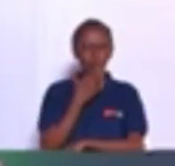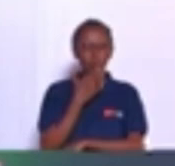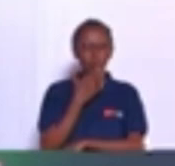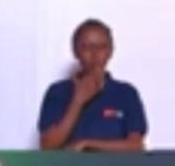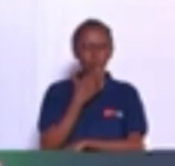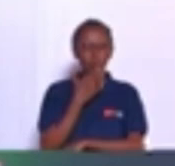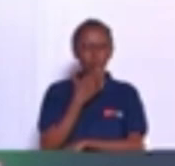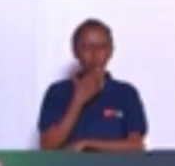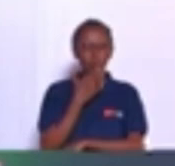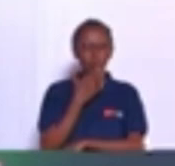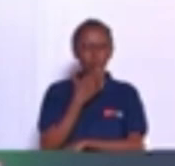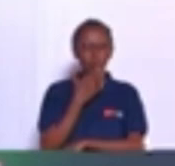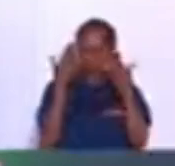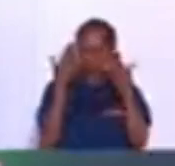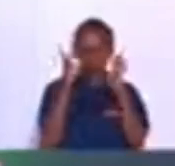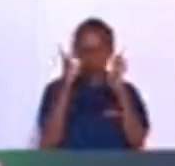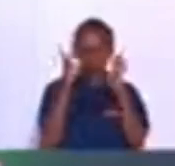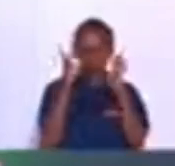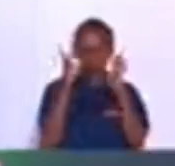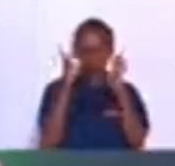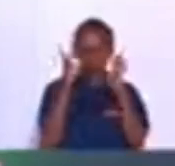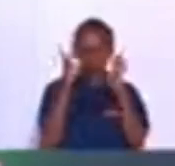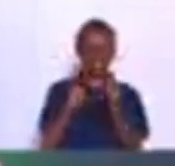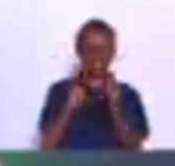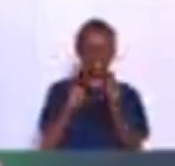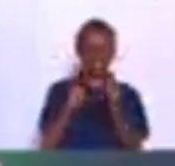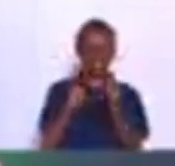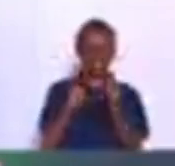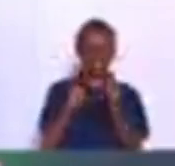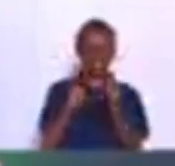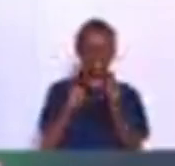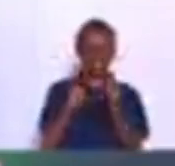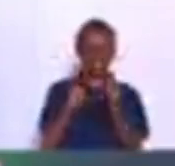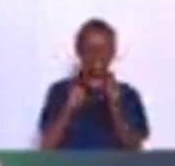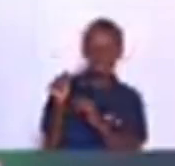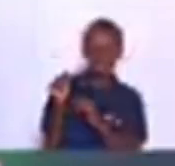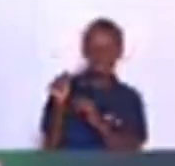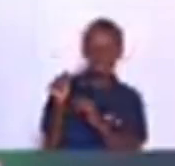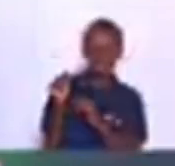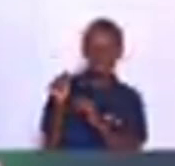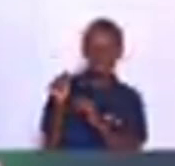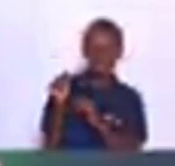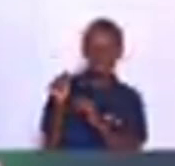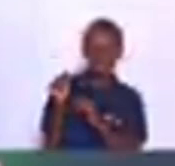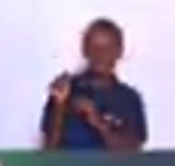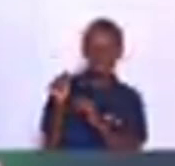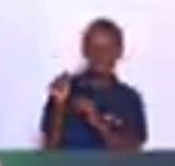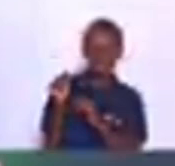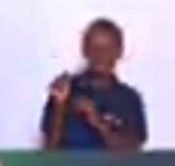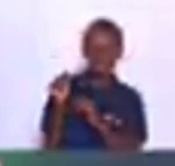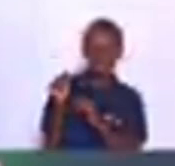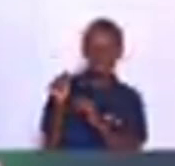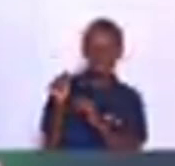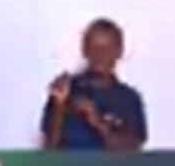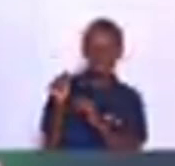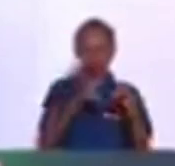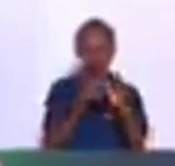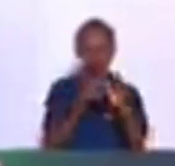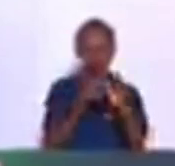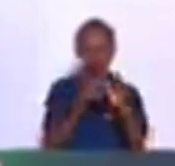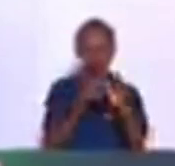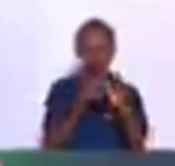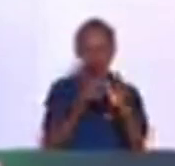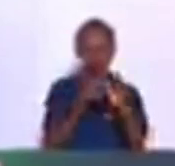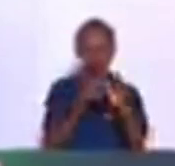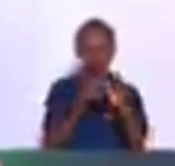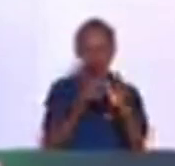what you want to tell us. Speak to everyone, those present, and even those following from far. We